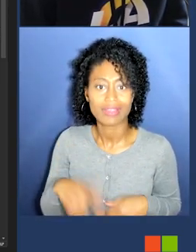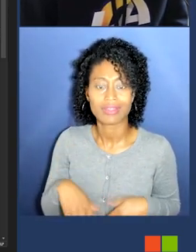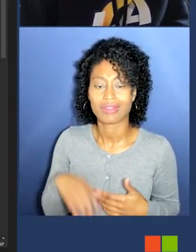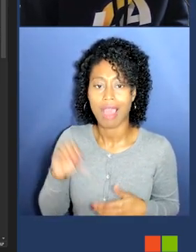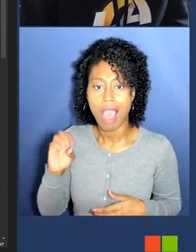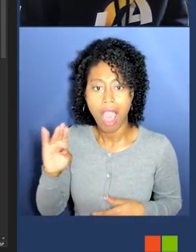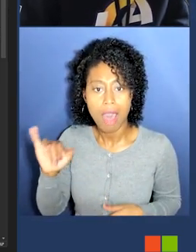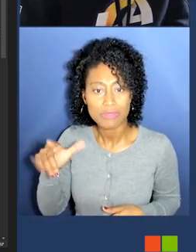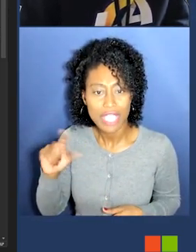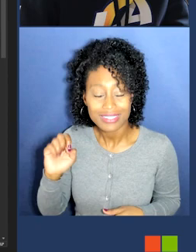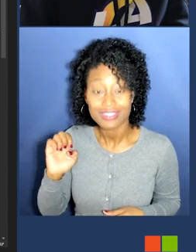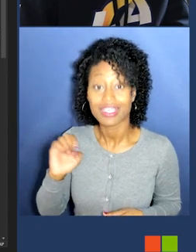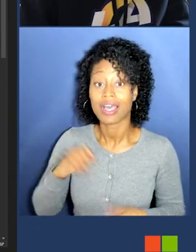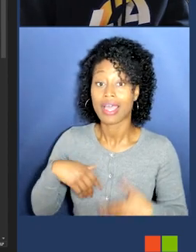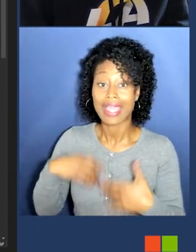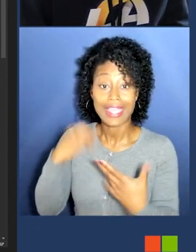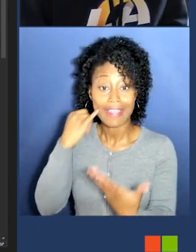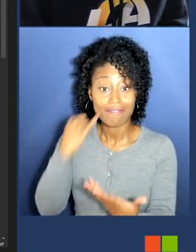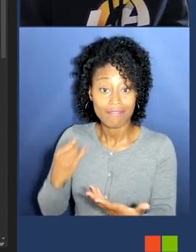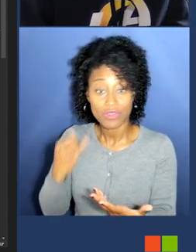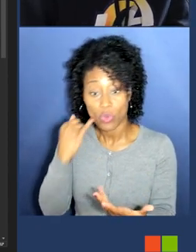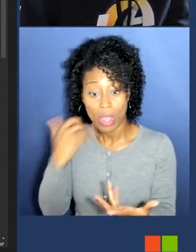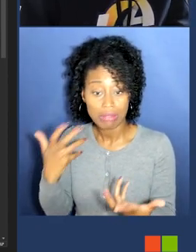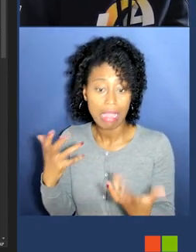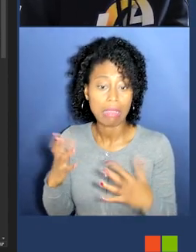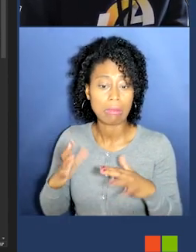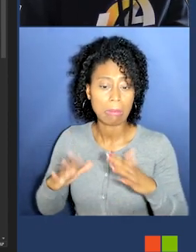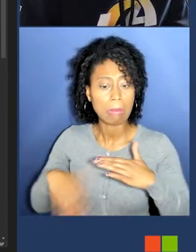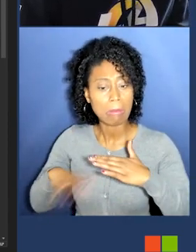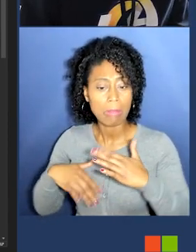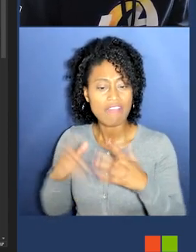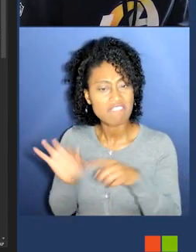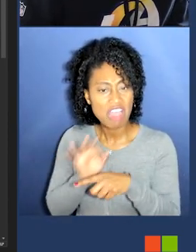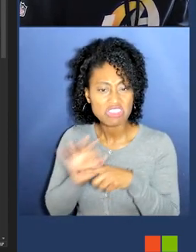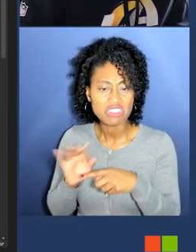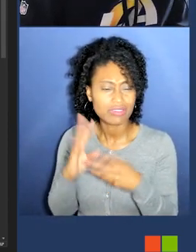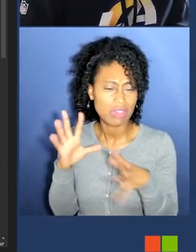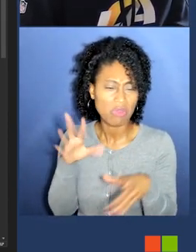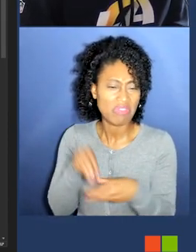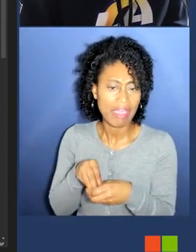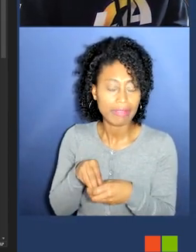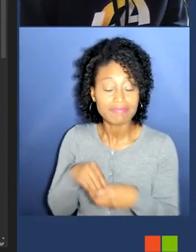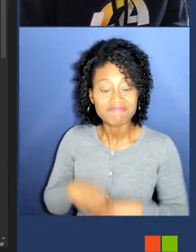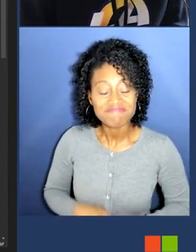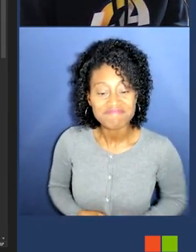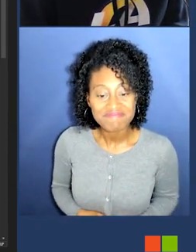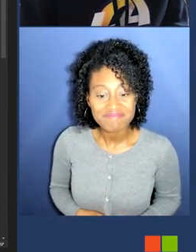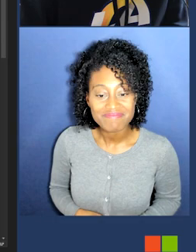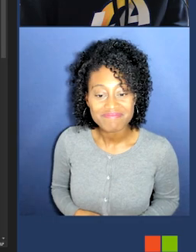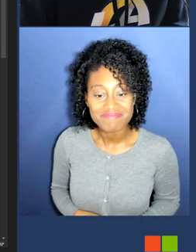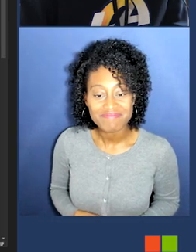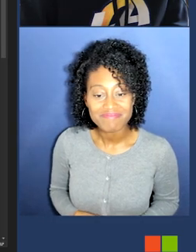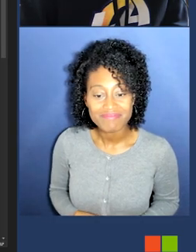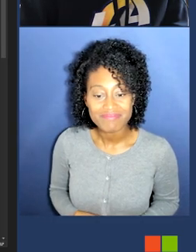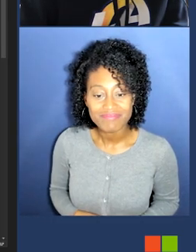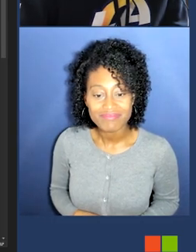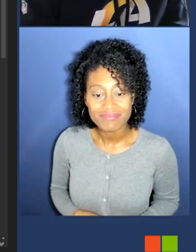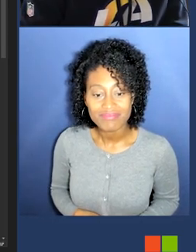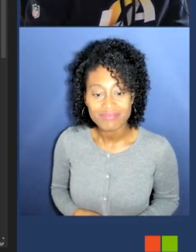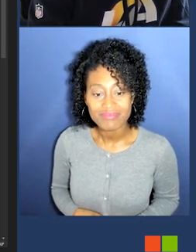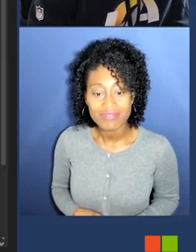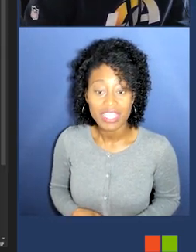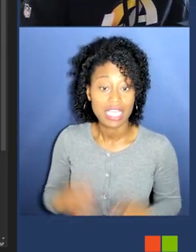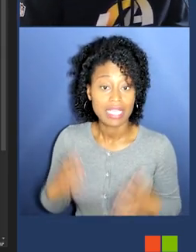string, and then you can have an arbitrary object below that. In this case, this is a